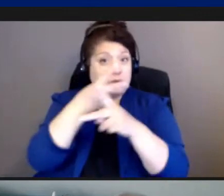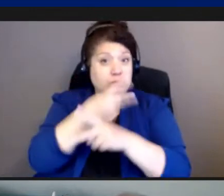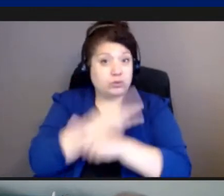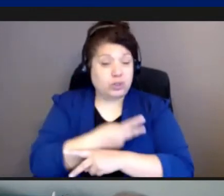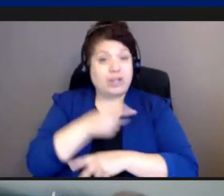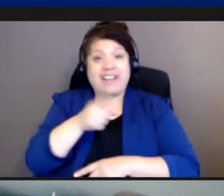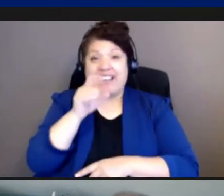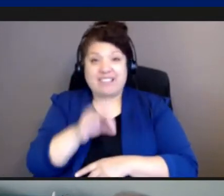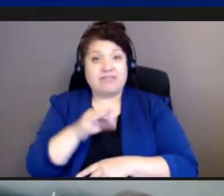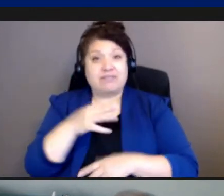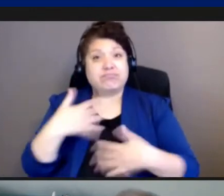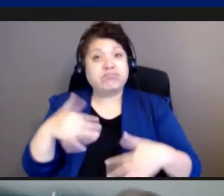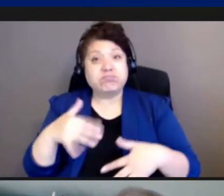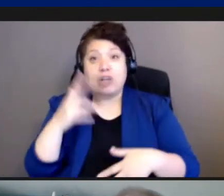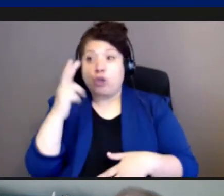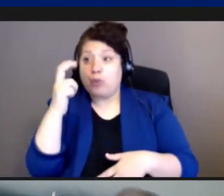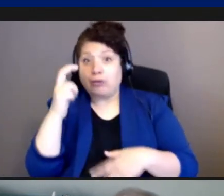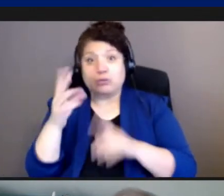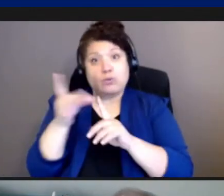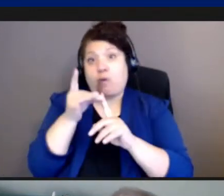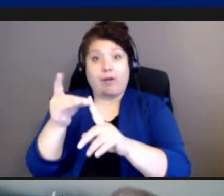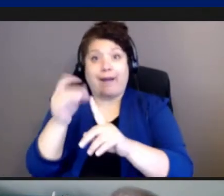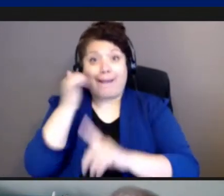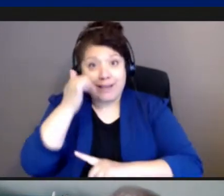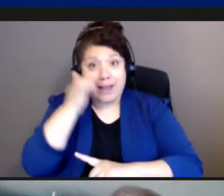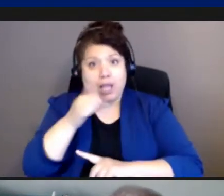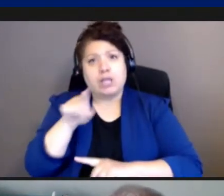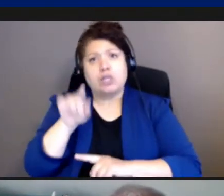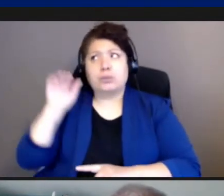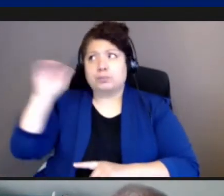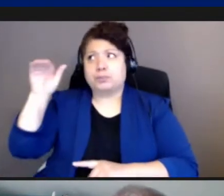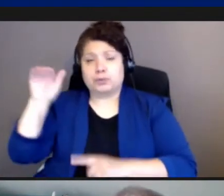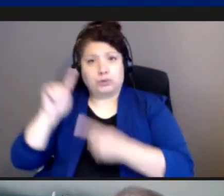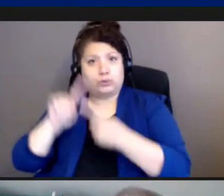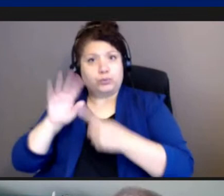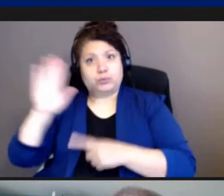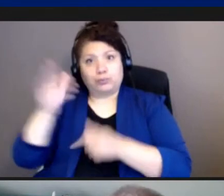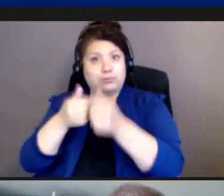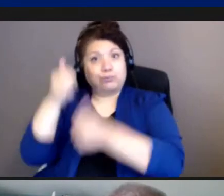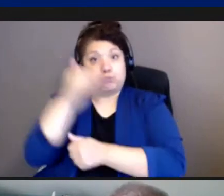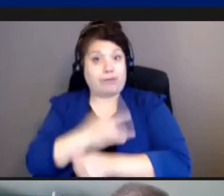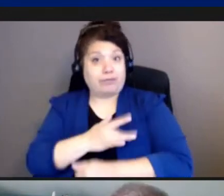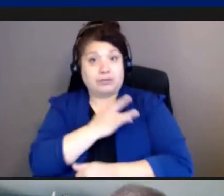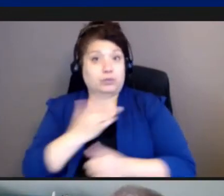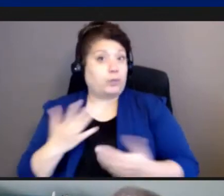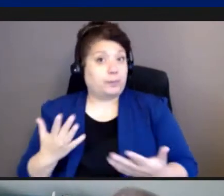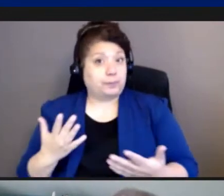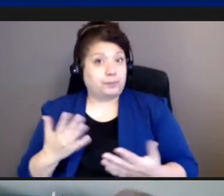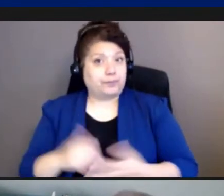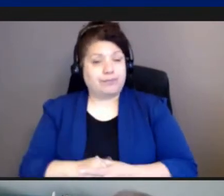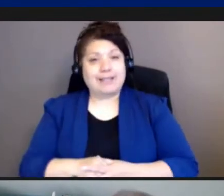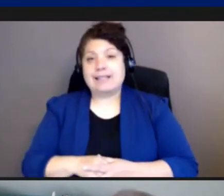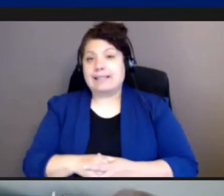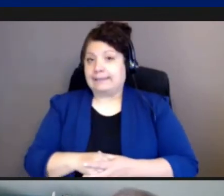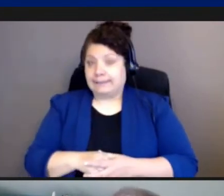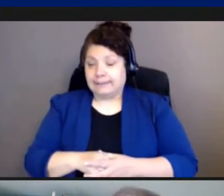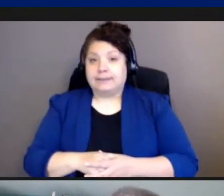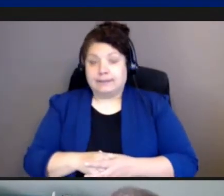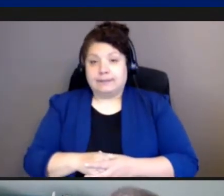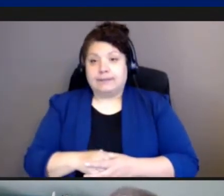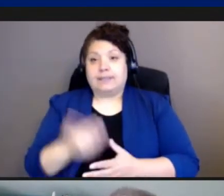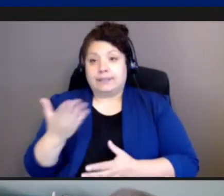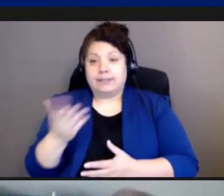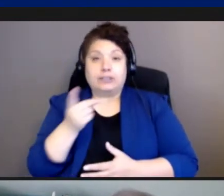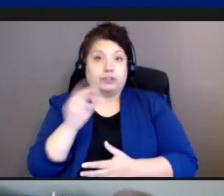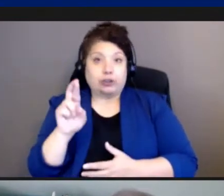plus cases a day? Yeah, I mean, I always am challenged by the hypotheticals. I mean, I think we'd have to look at, what are the